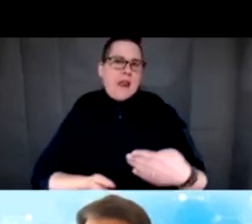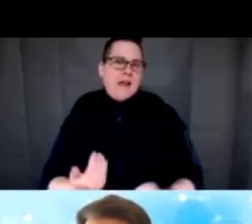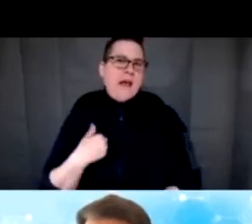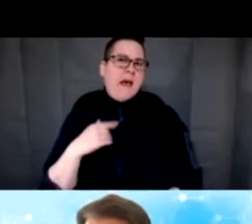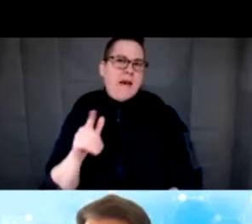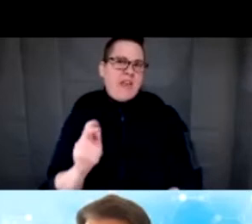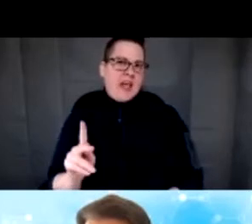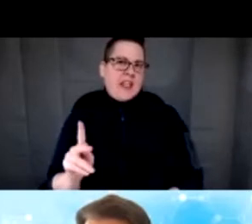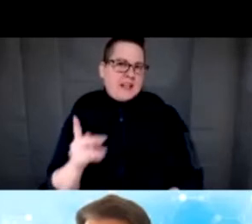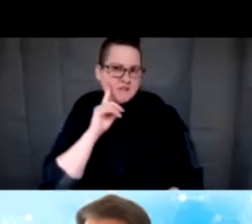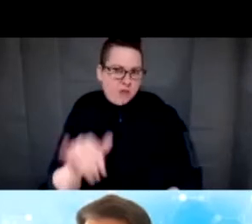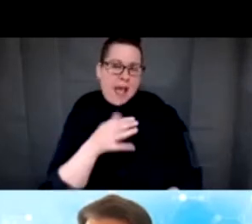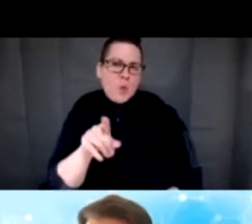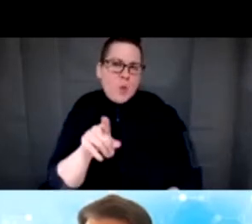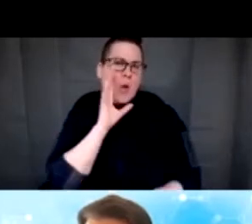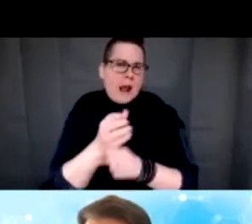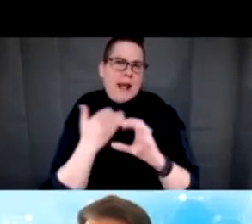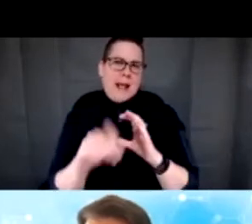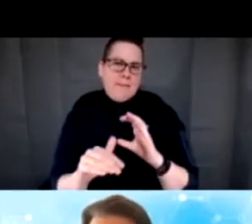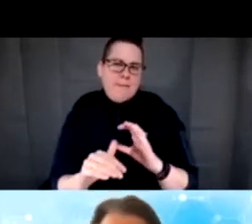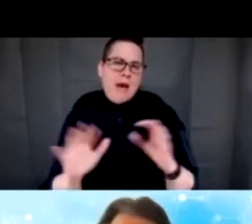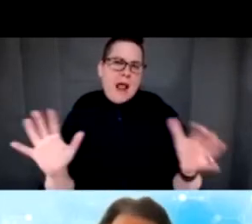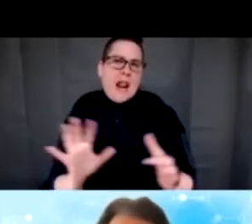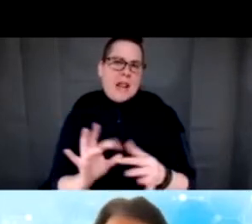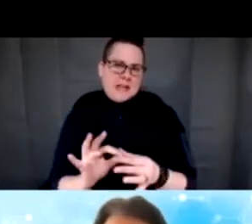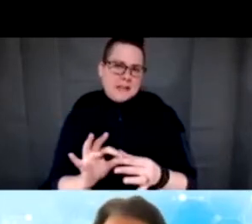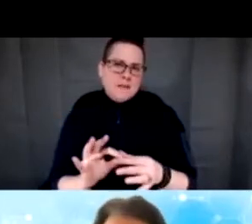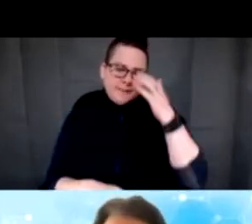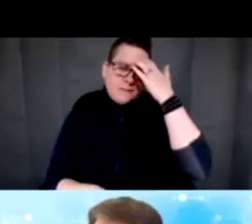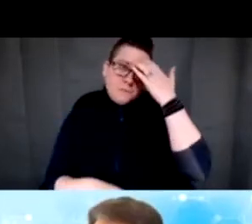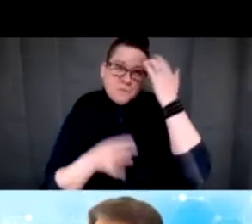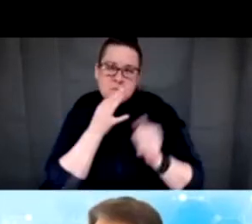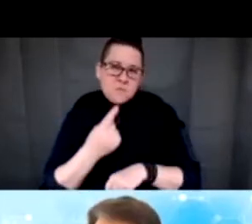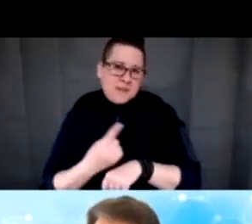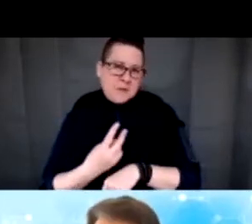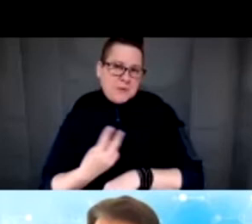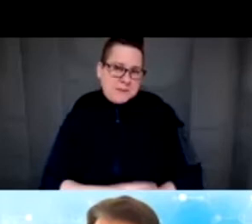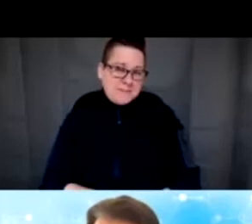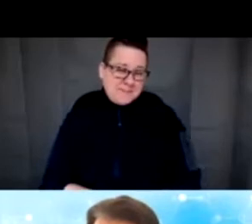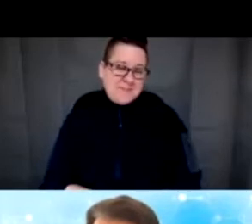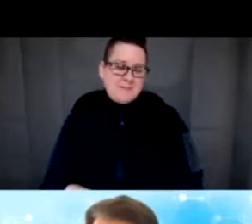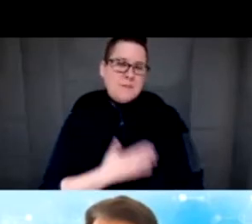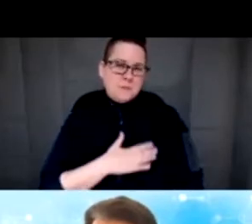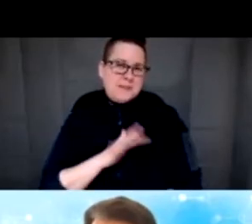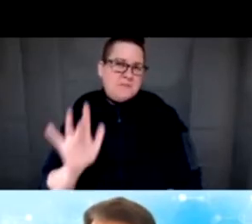for that as well, and an email that we'll send out with that link in the next day or so to be sure you have that opportunity.